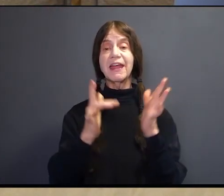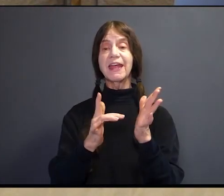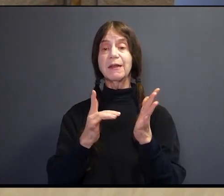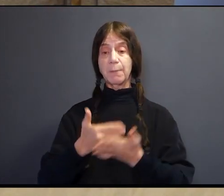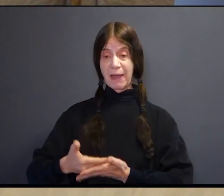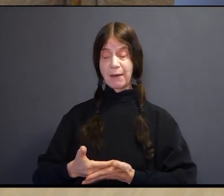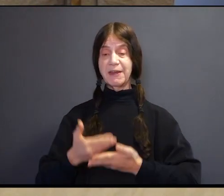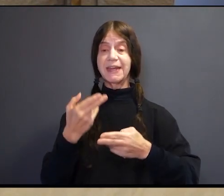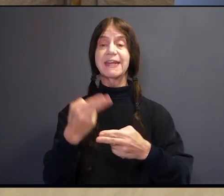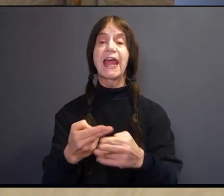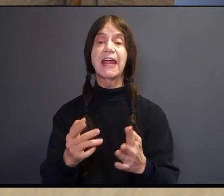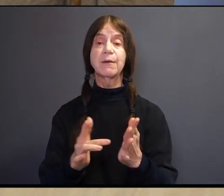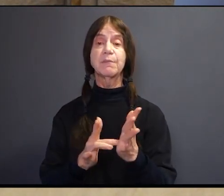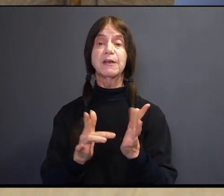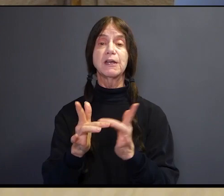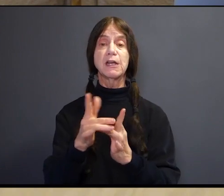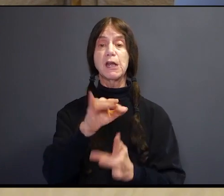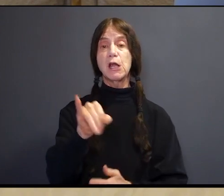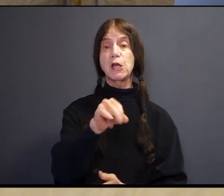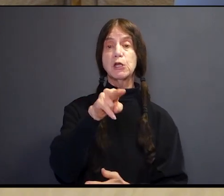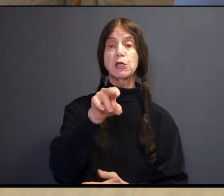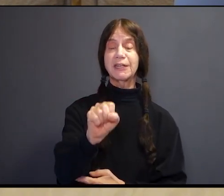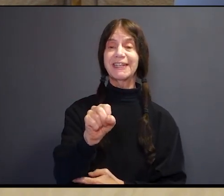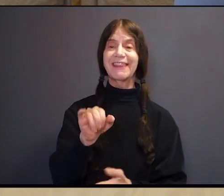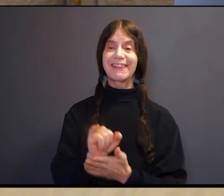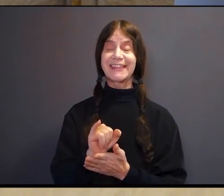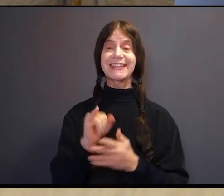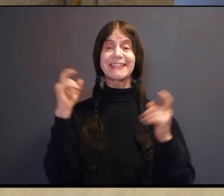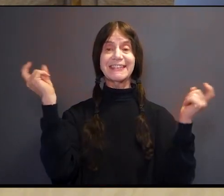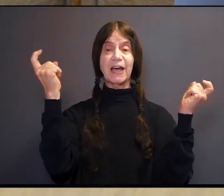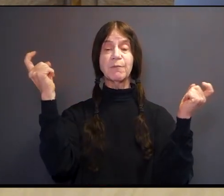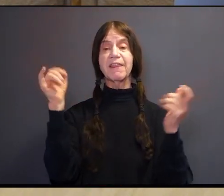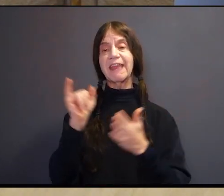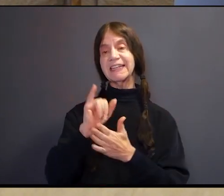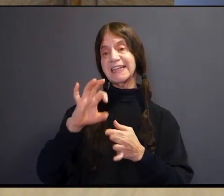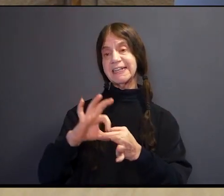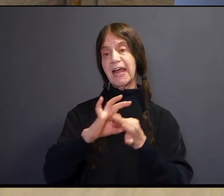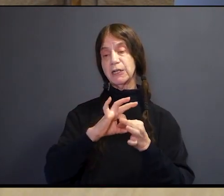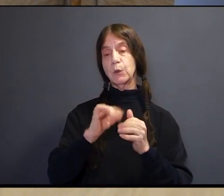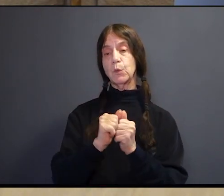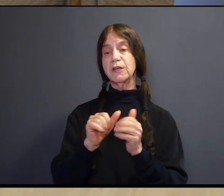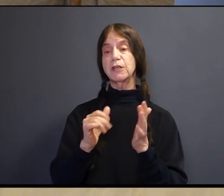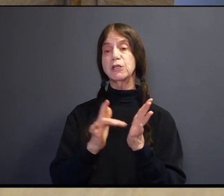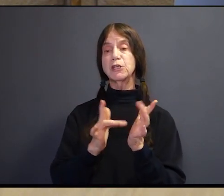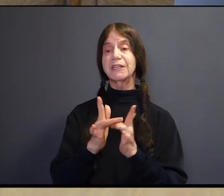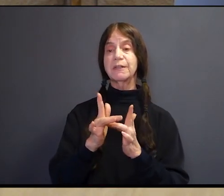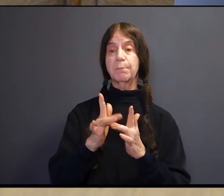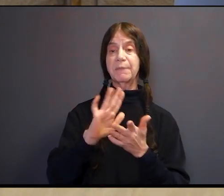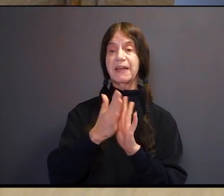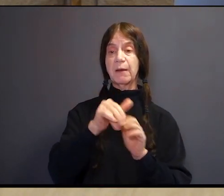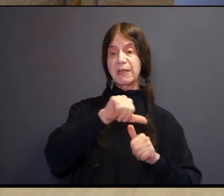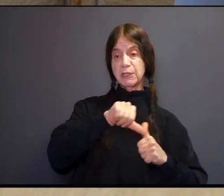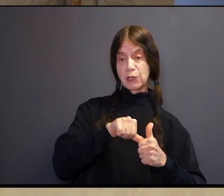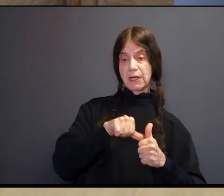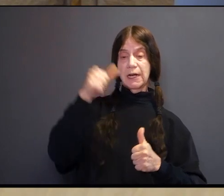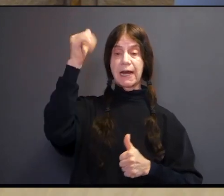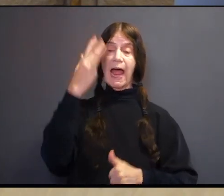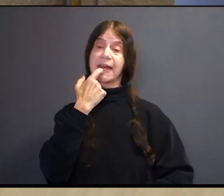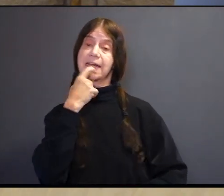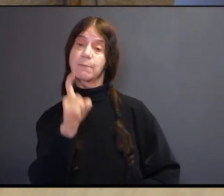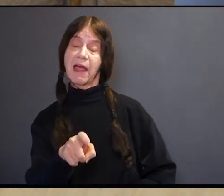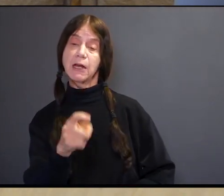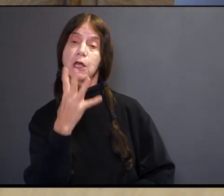Jesus. This is a festival connected with the circumcision of Jesus. It was God's command for